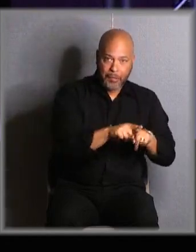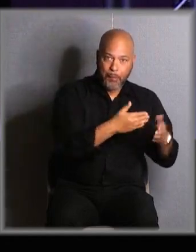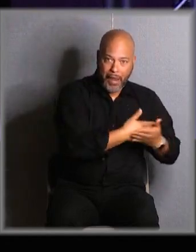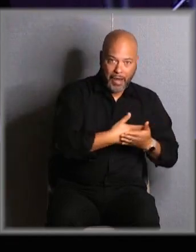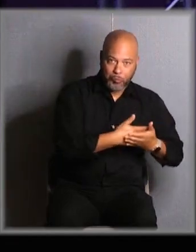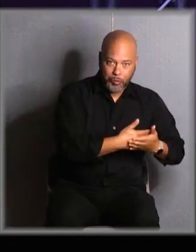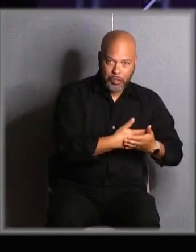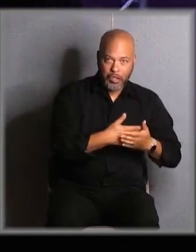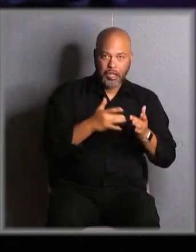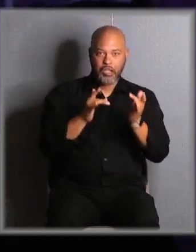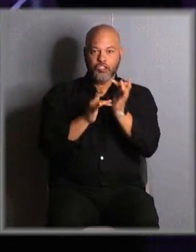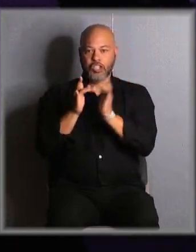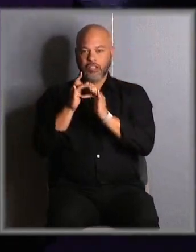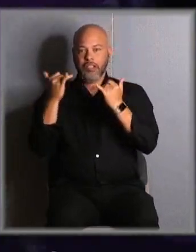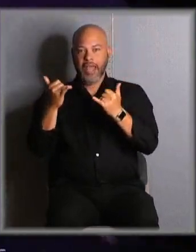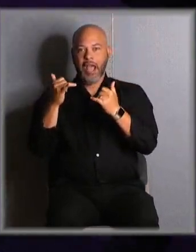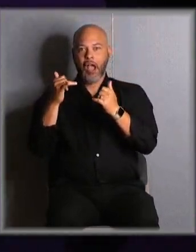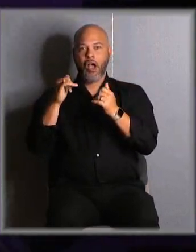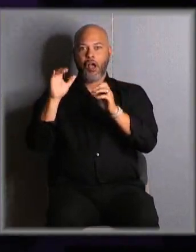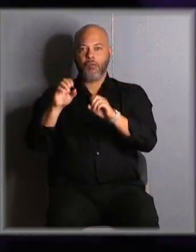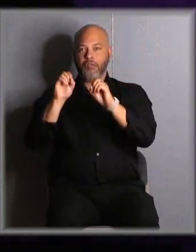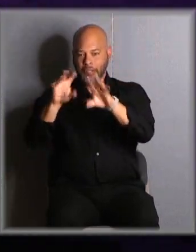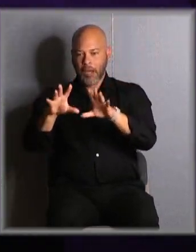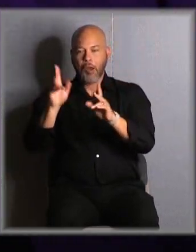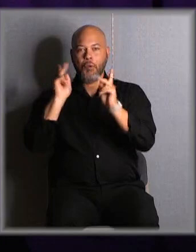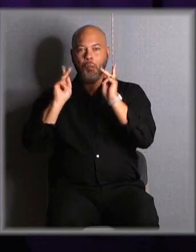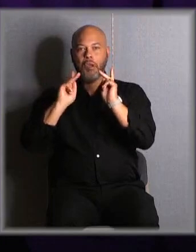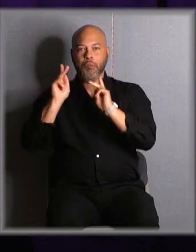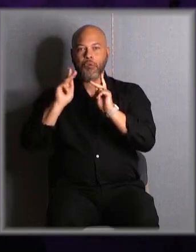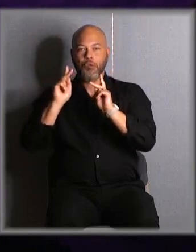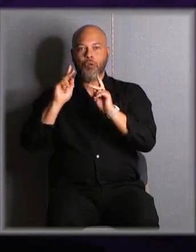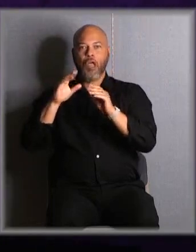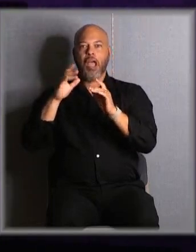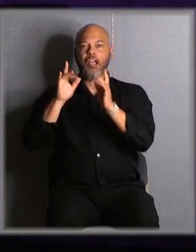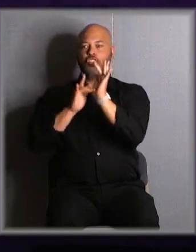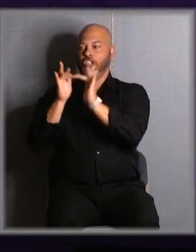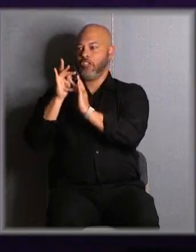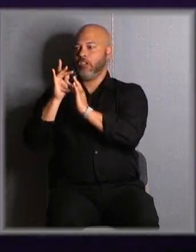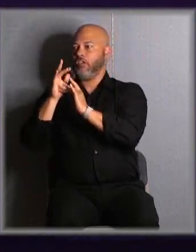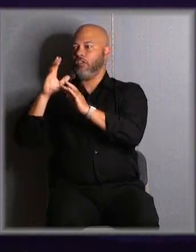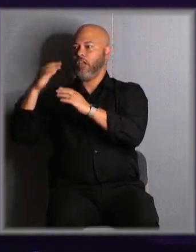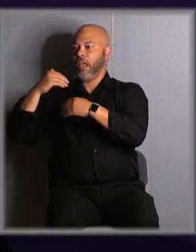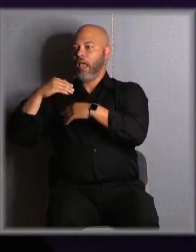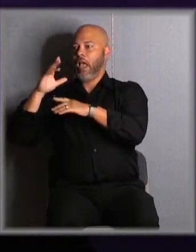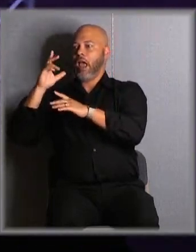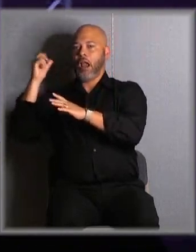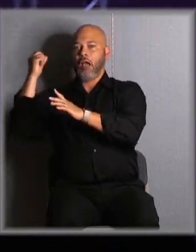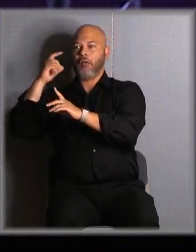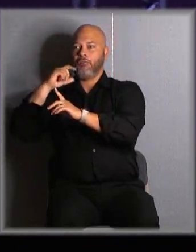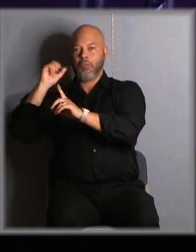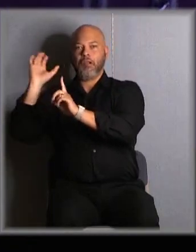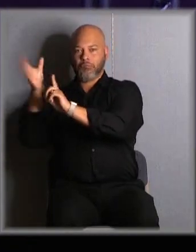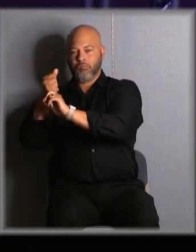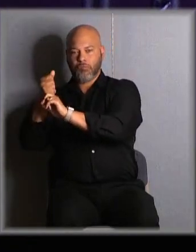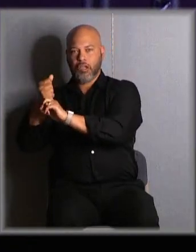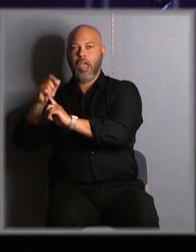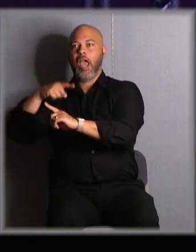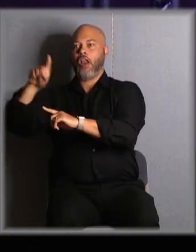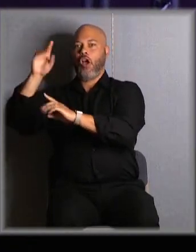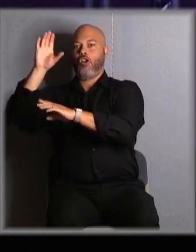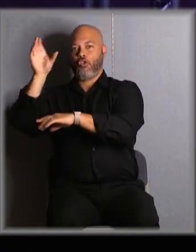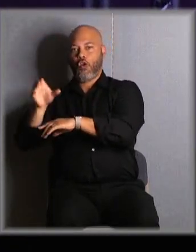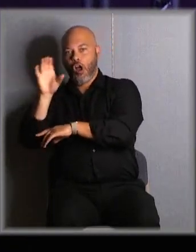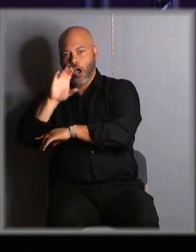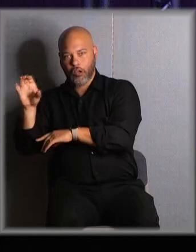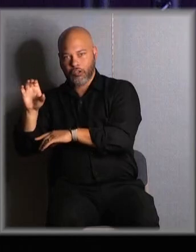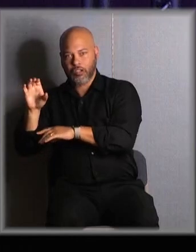Jesus now healing people. Jesus now being betrayed. Jesus now have gone to the cross.